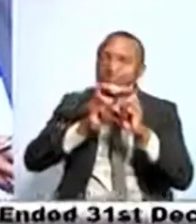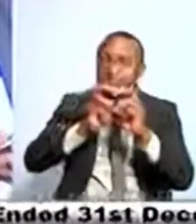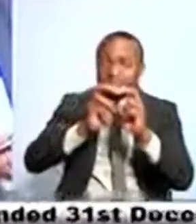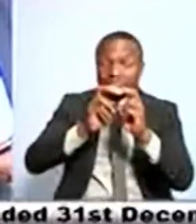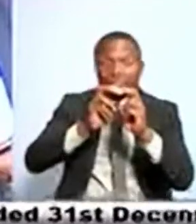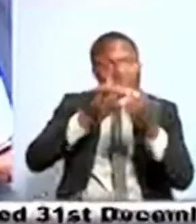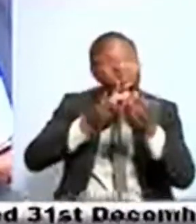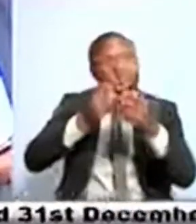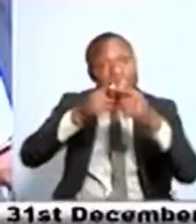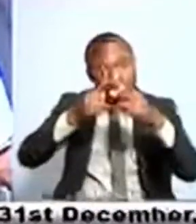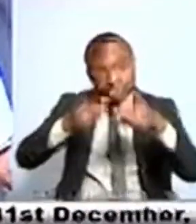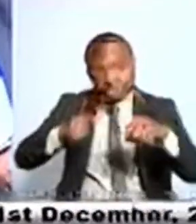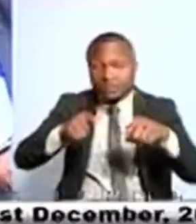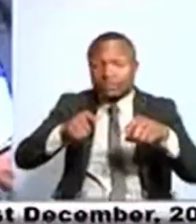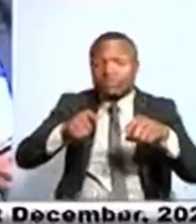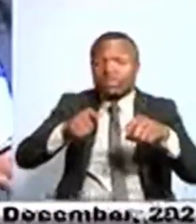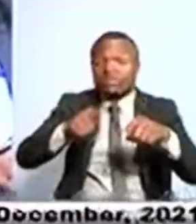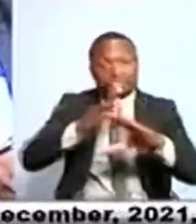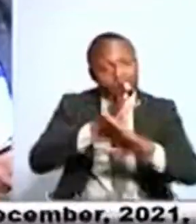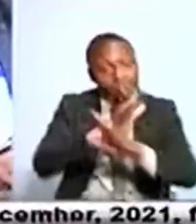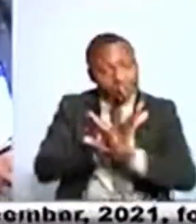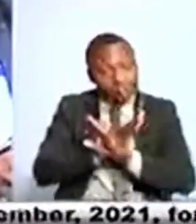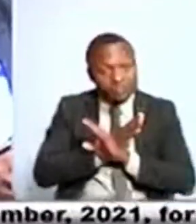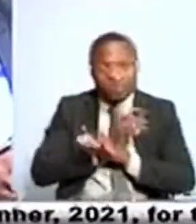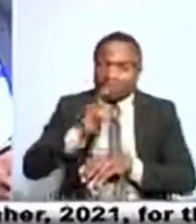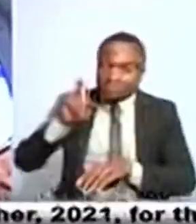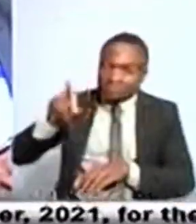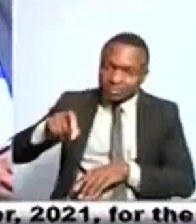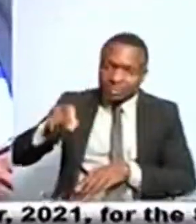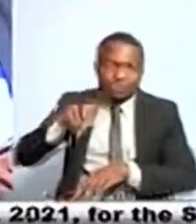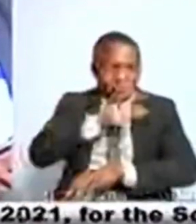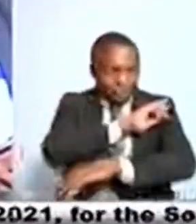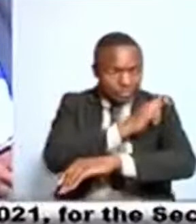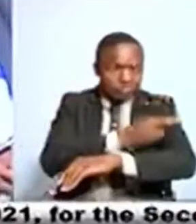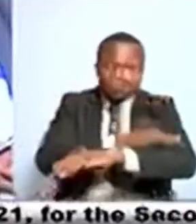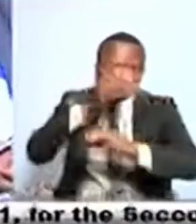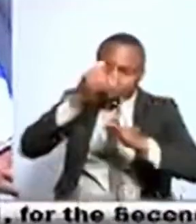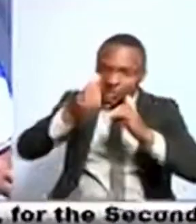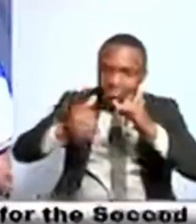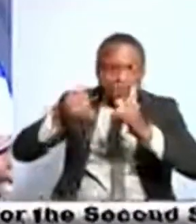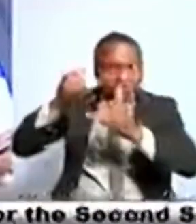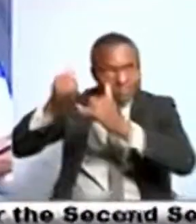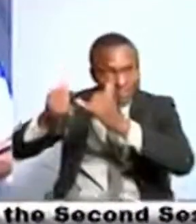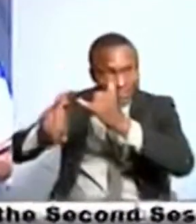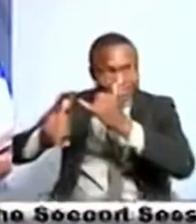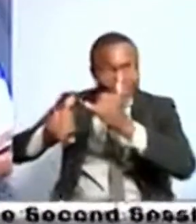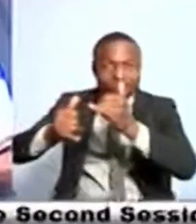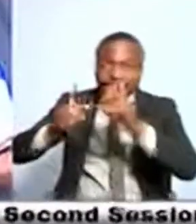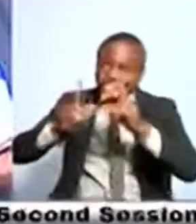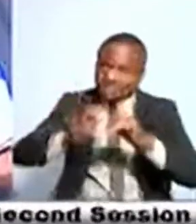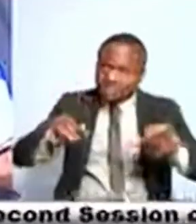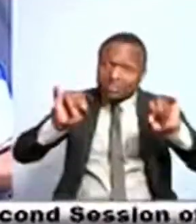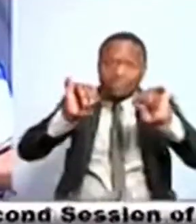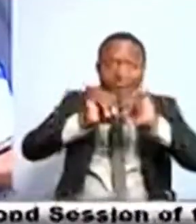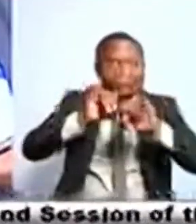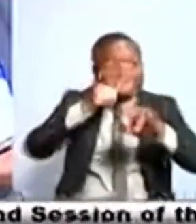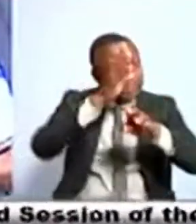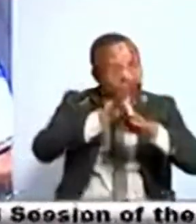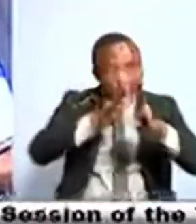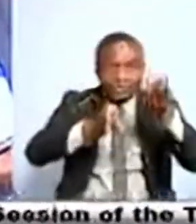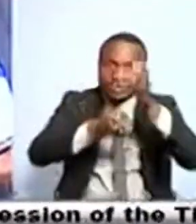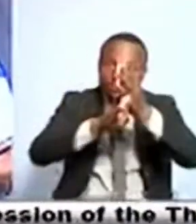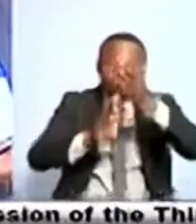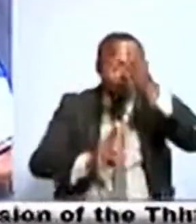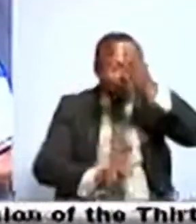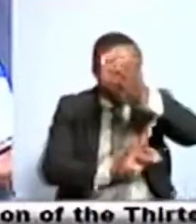happening in a very poor country where we need resources to finish up very important infrastructure such as the